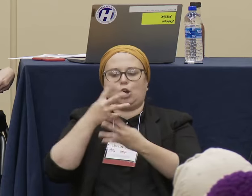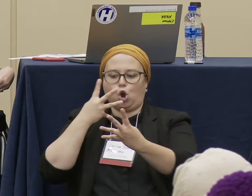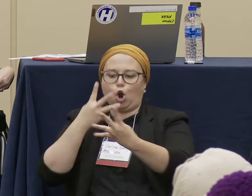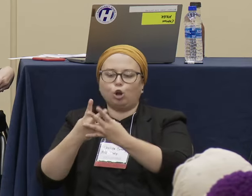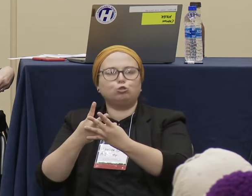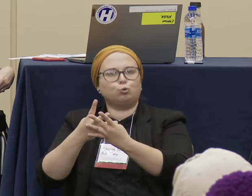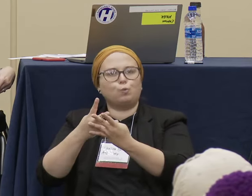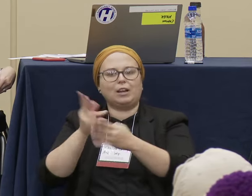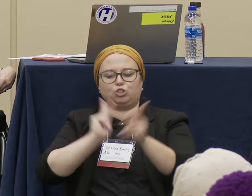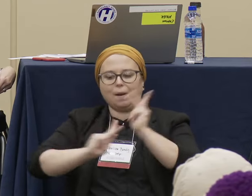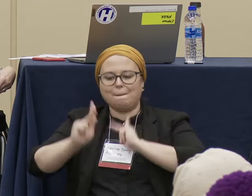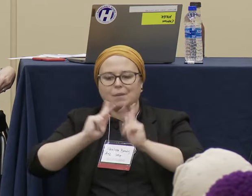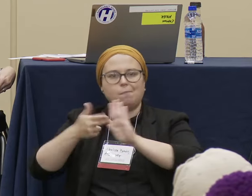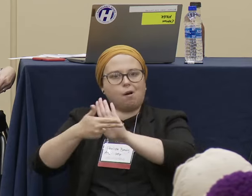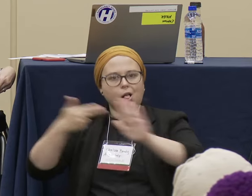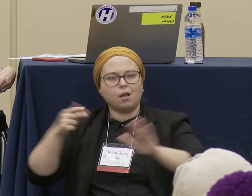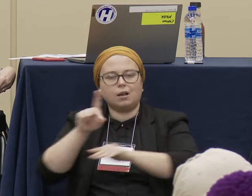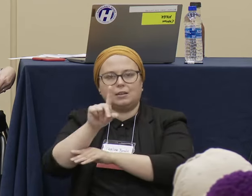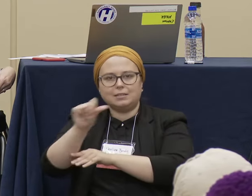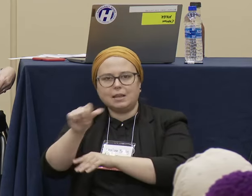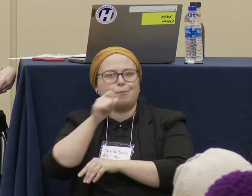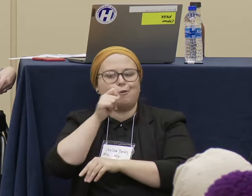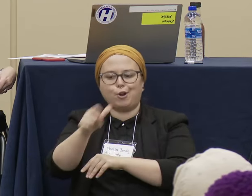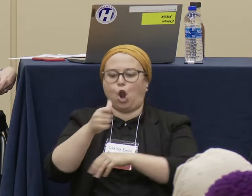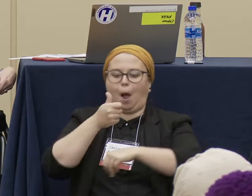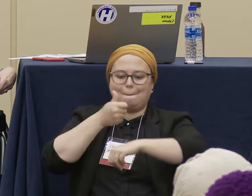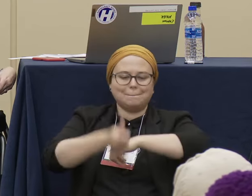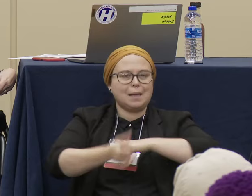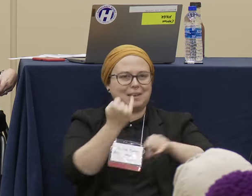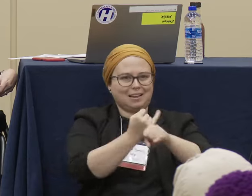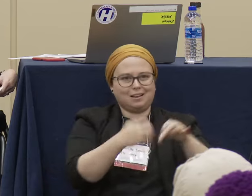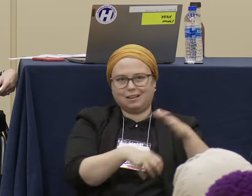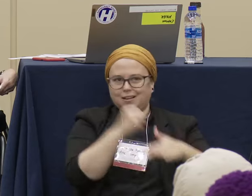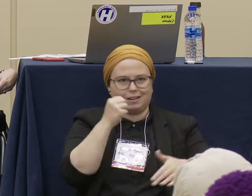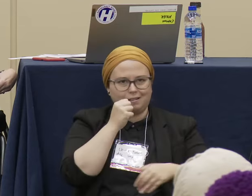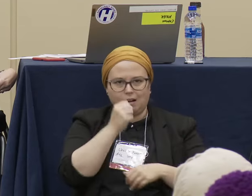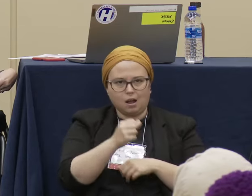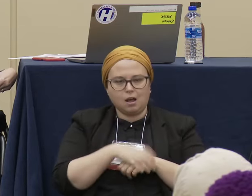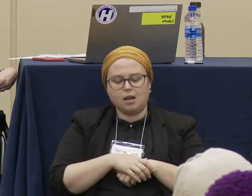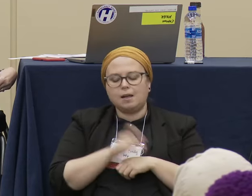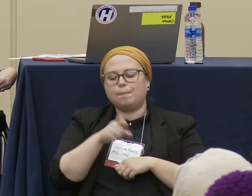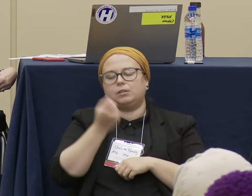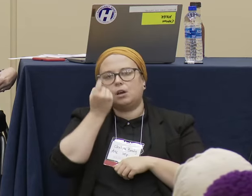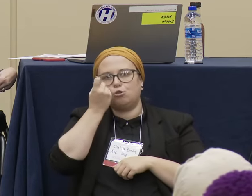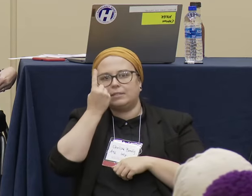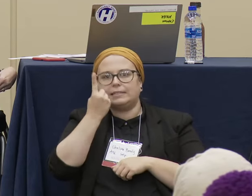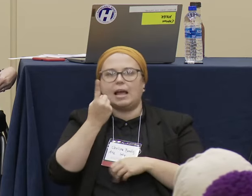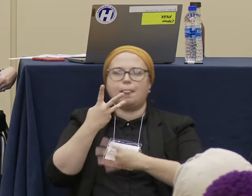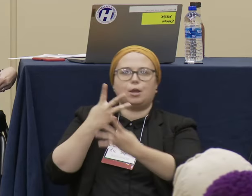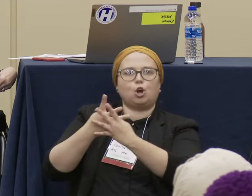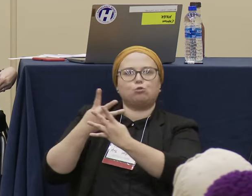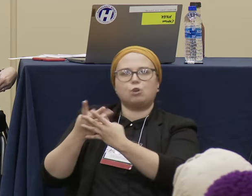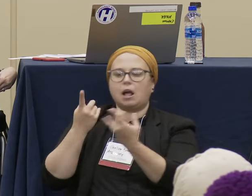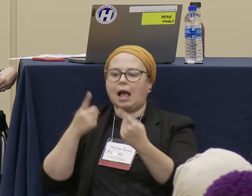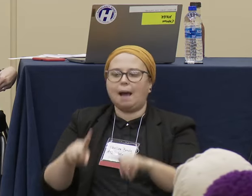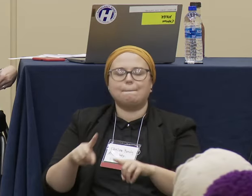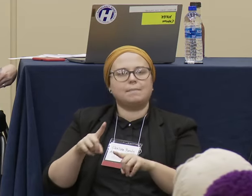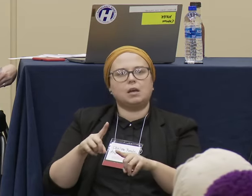blaming deinstitutionalization for it. It's about understanding that carcerality happens not just in